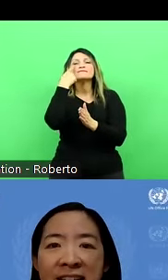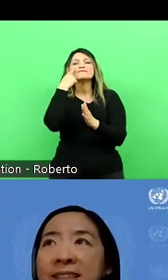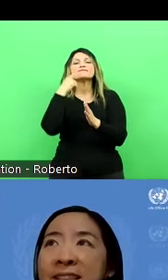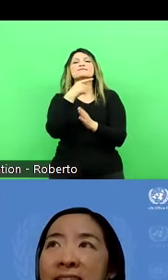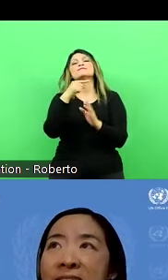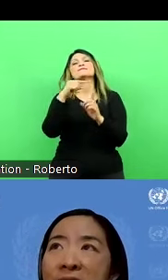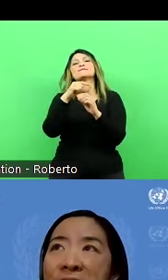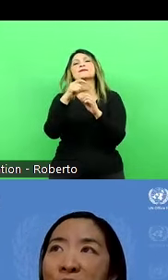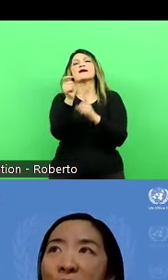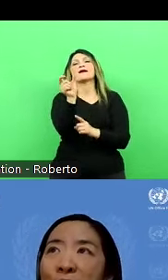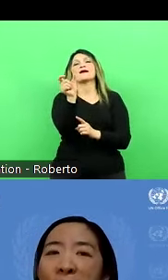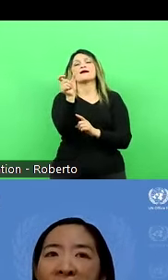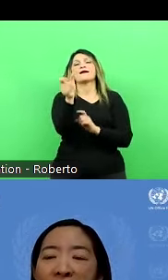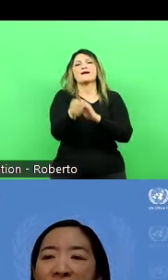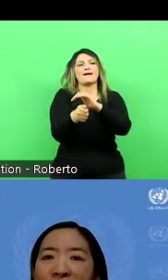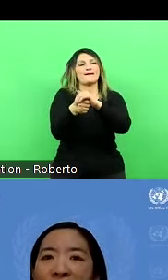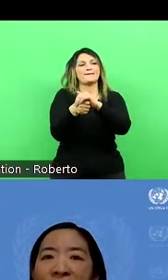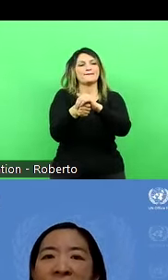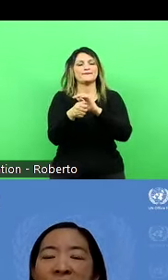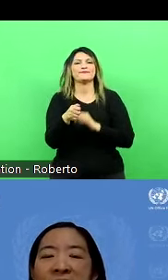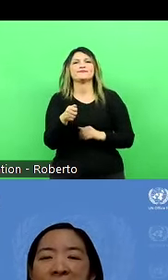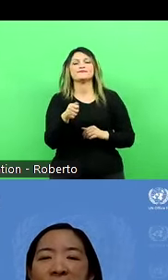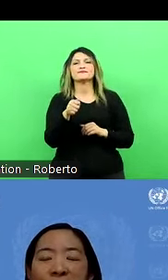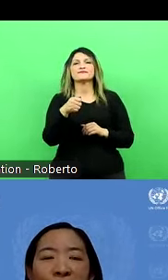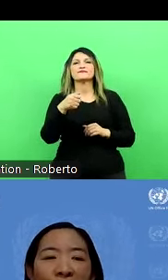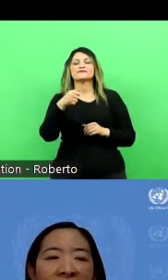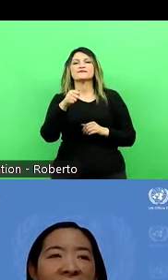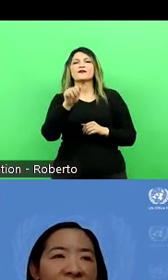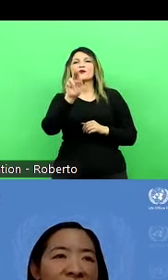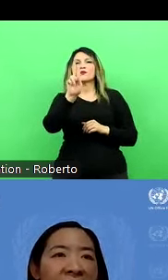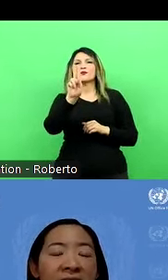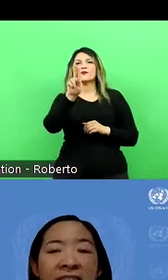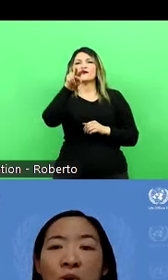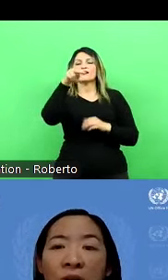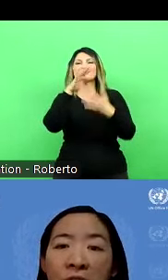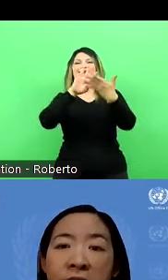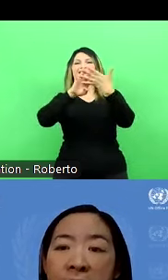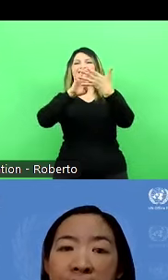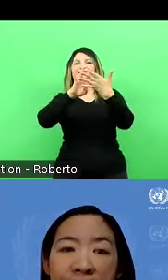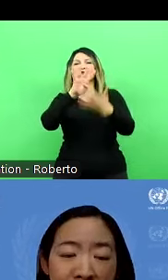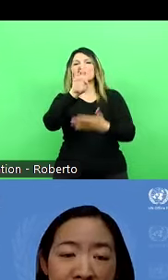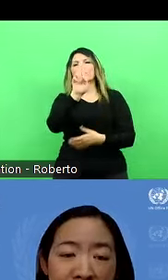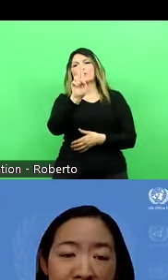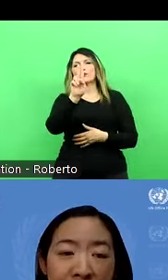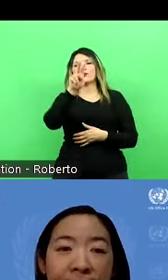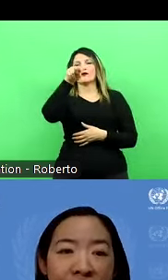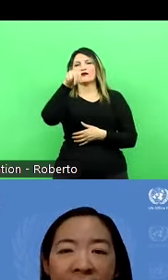together. So I'll give you just a little time for you to log in, just scan the QR code.